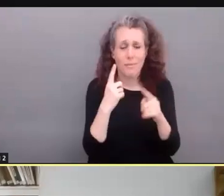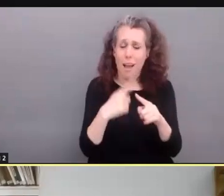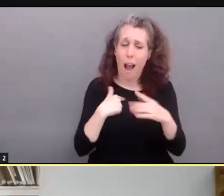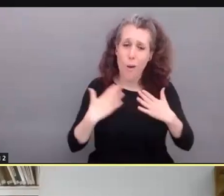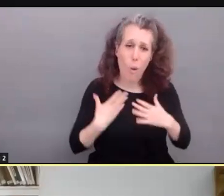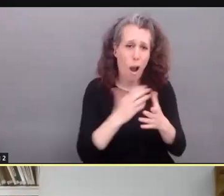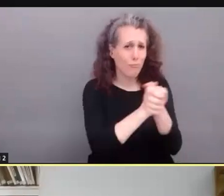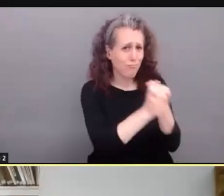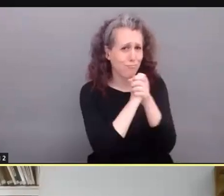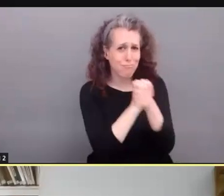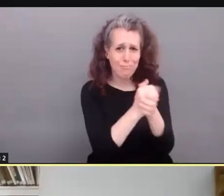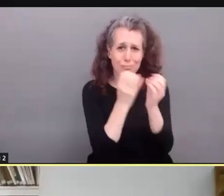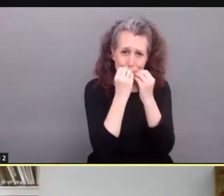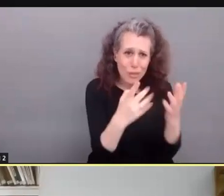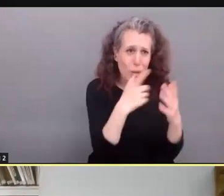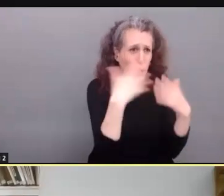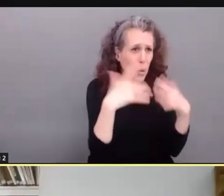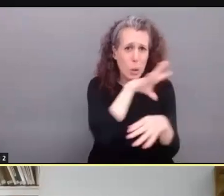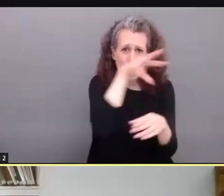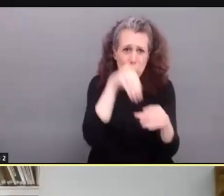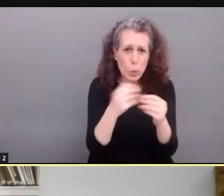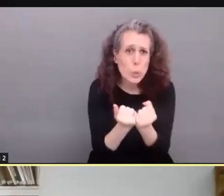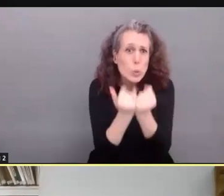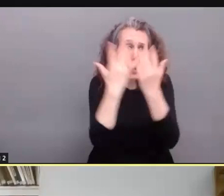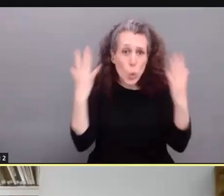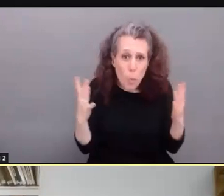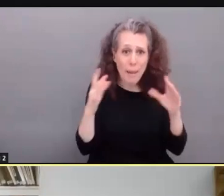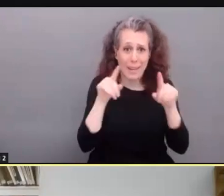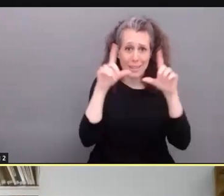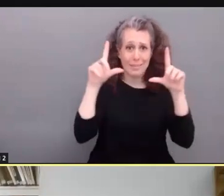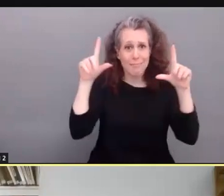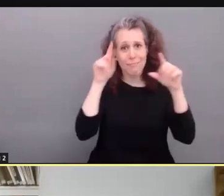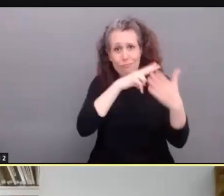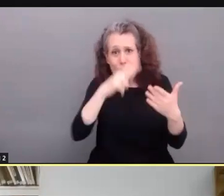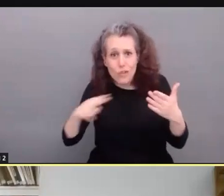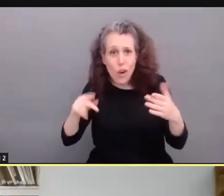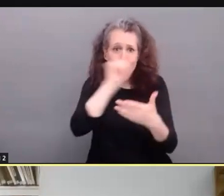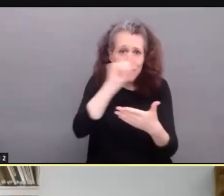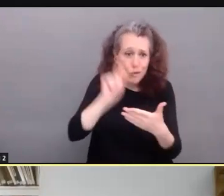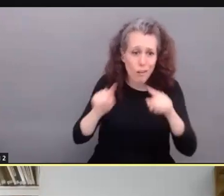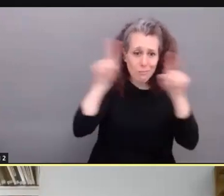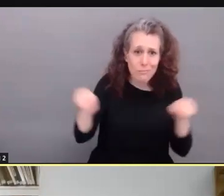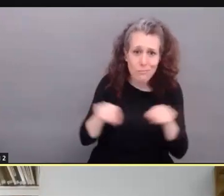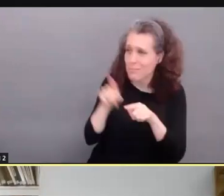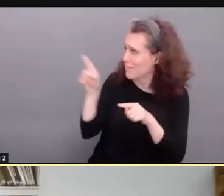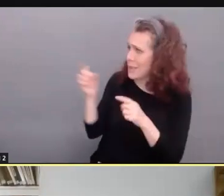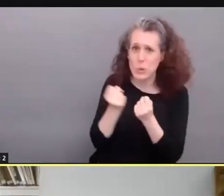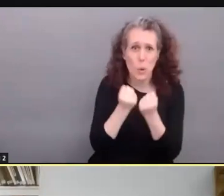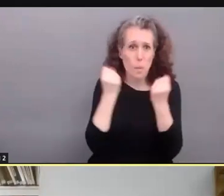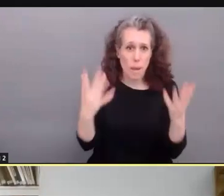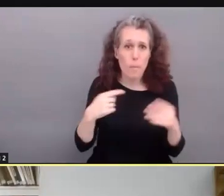the inclusion of so many illustrations, which are not easy to do. And I know that they will be of enormous